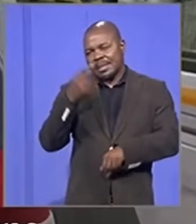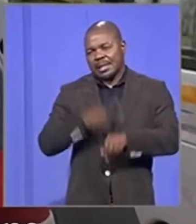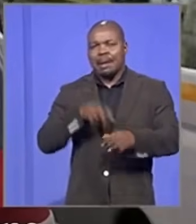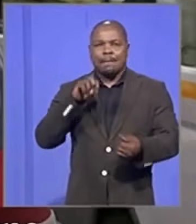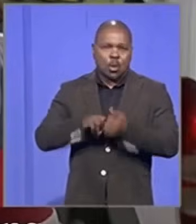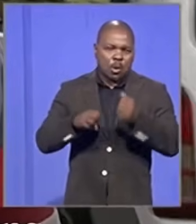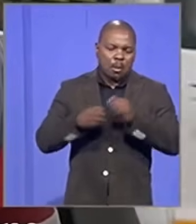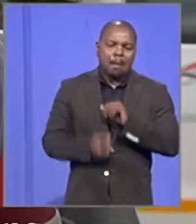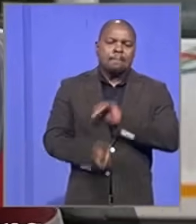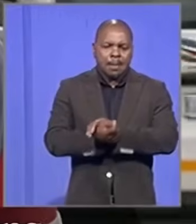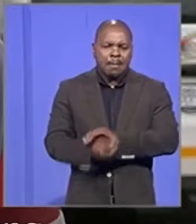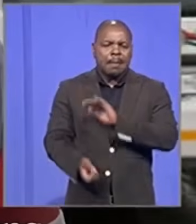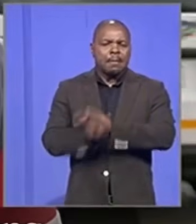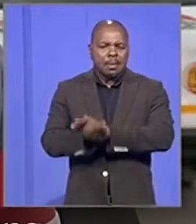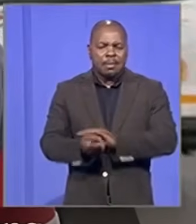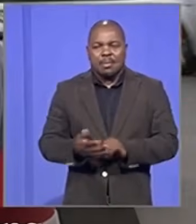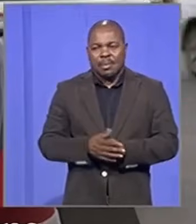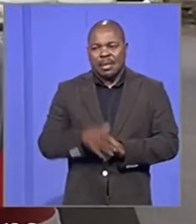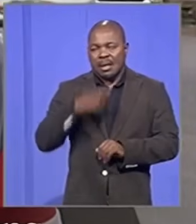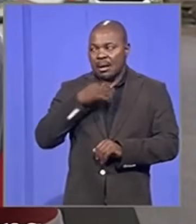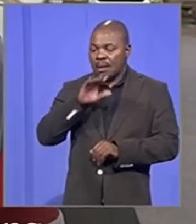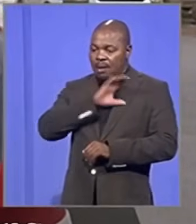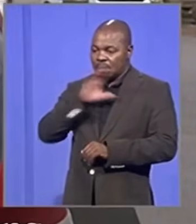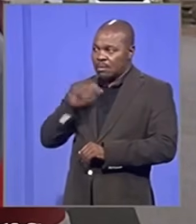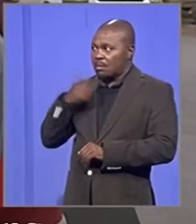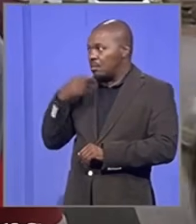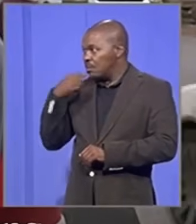we report each and every time to the councillors, but there's nothing that is happening.